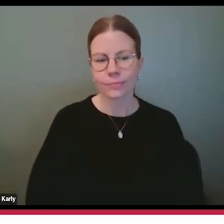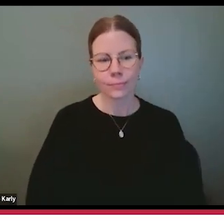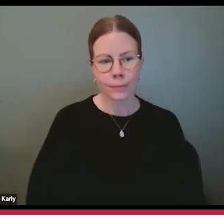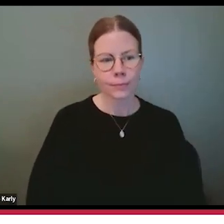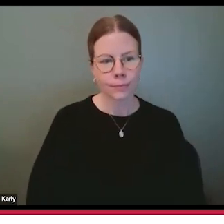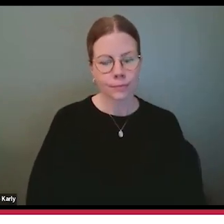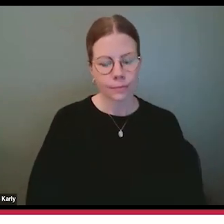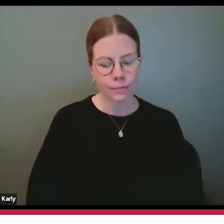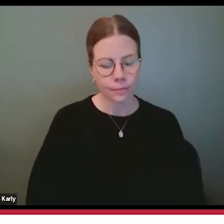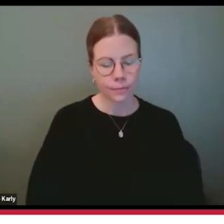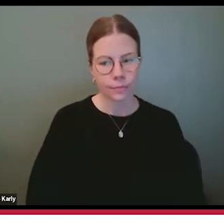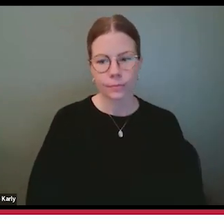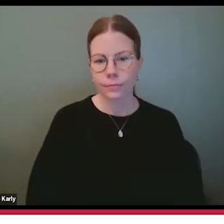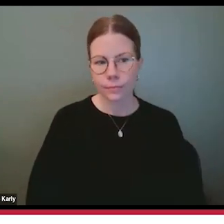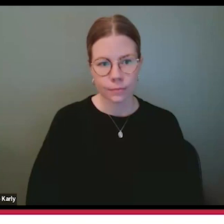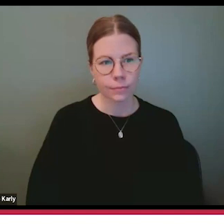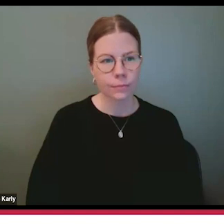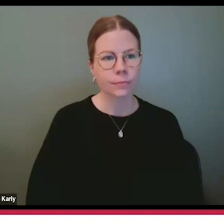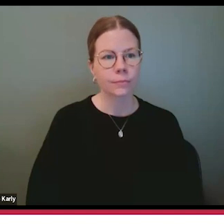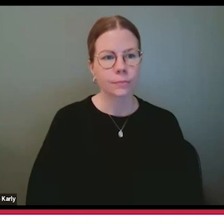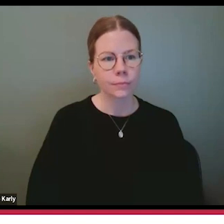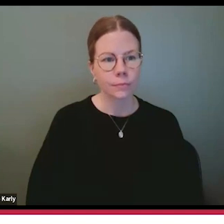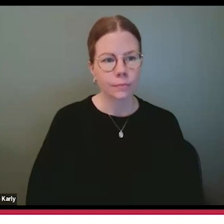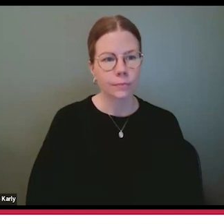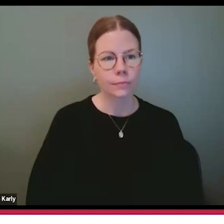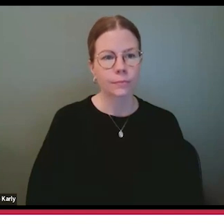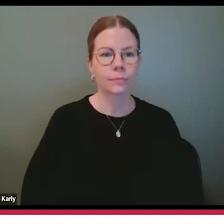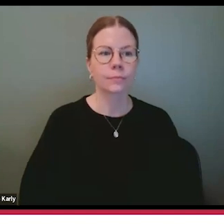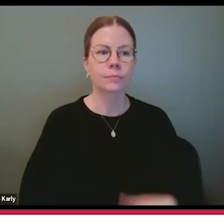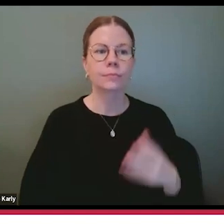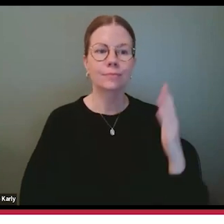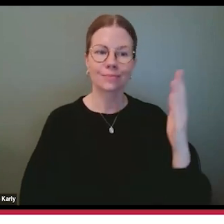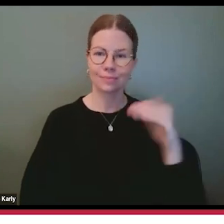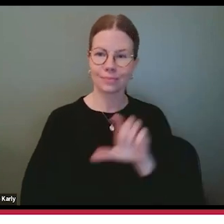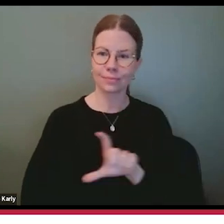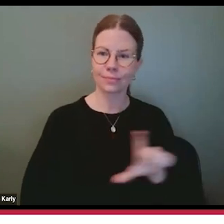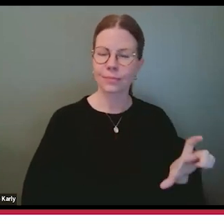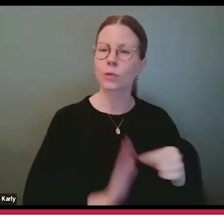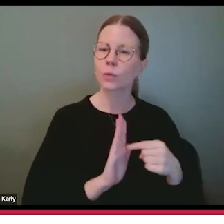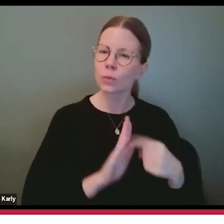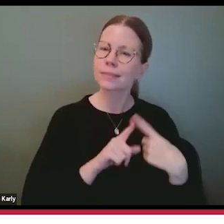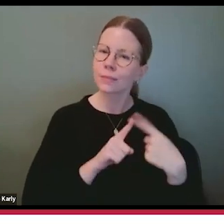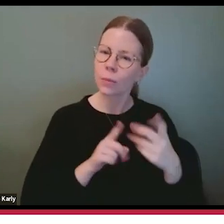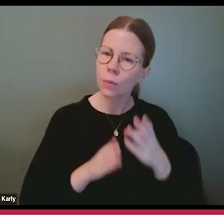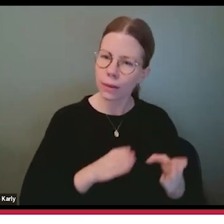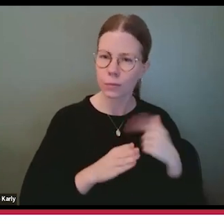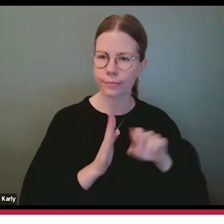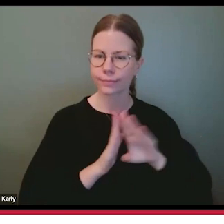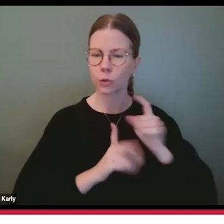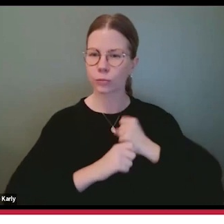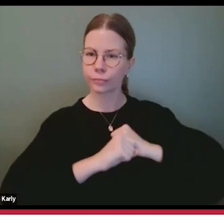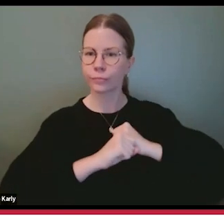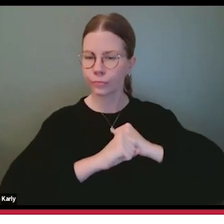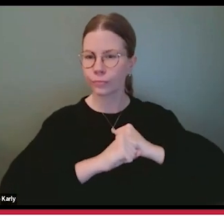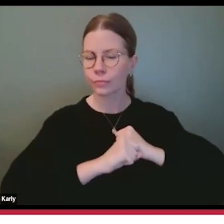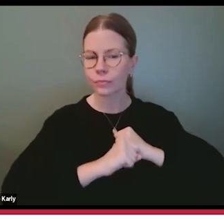So below are the countermeasures that we have developed. So on the left-hand